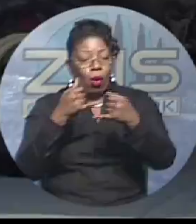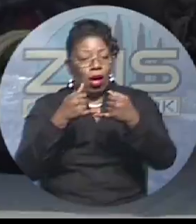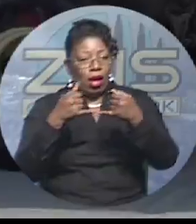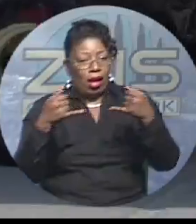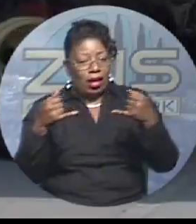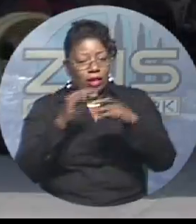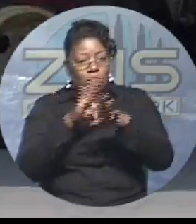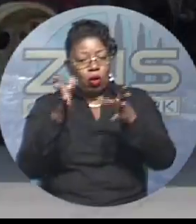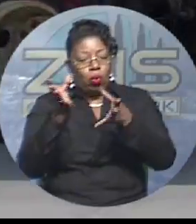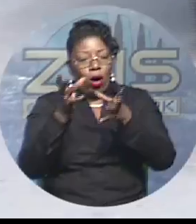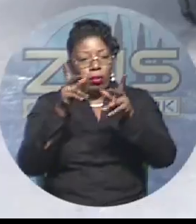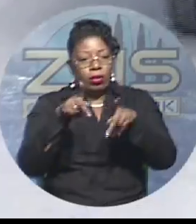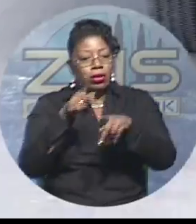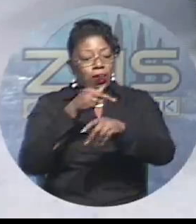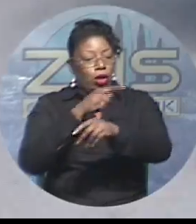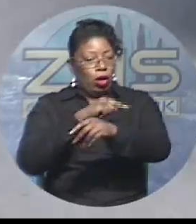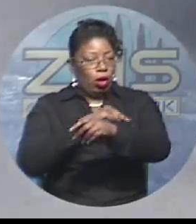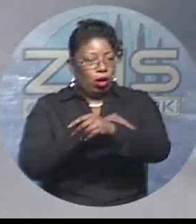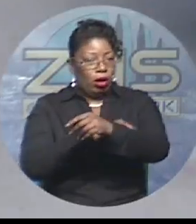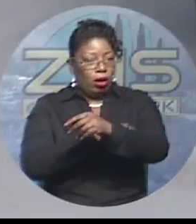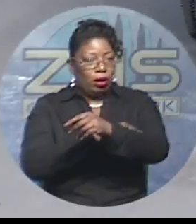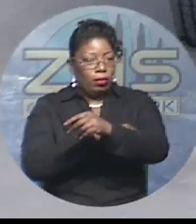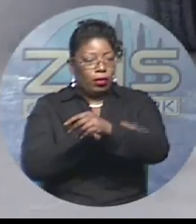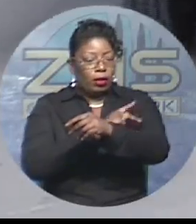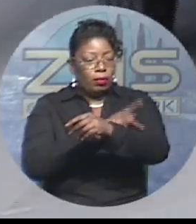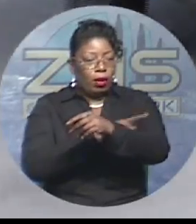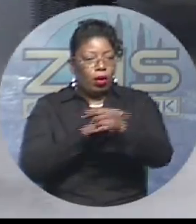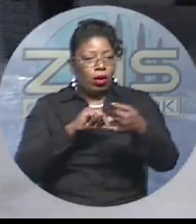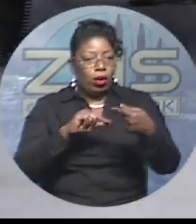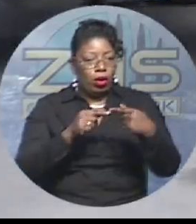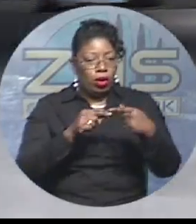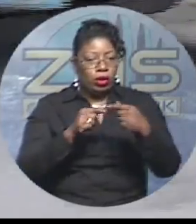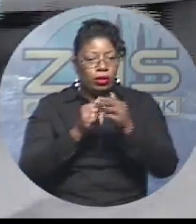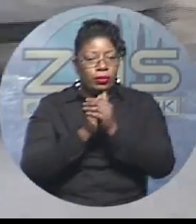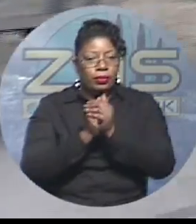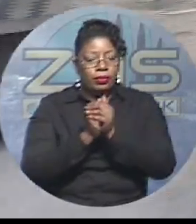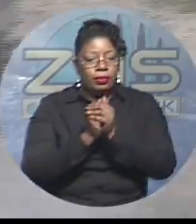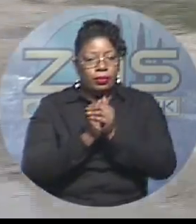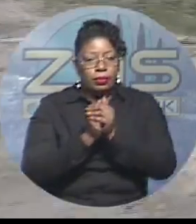restore electricity to the entire island. Cleopatra Murphy, ZNS Network News.